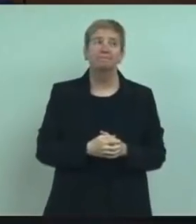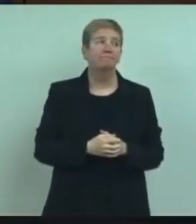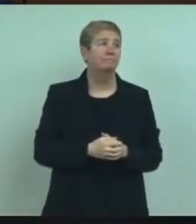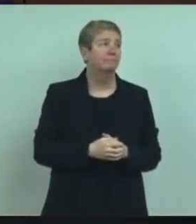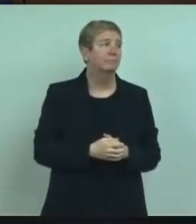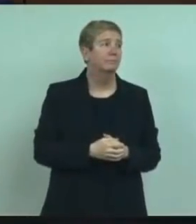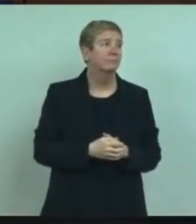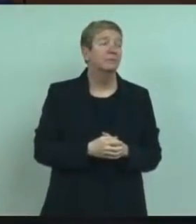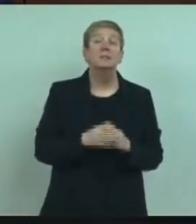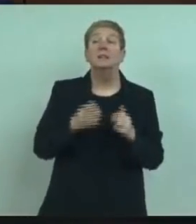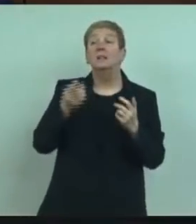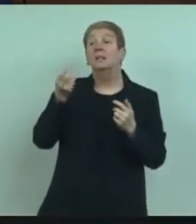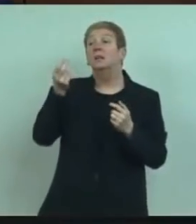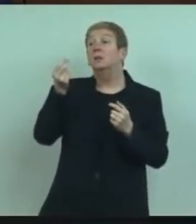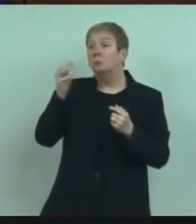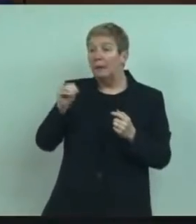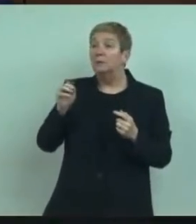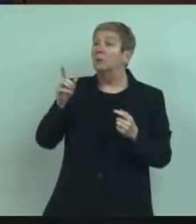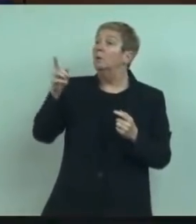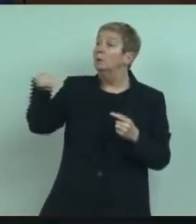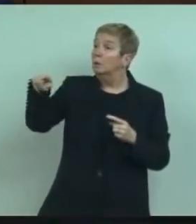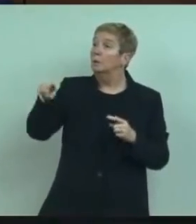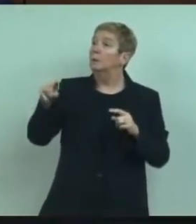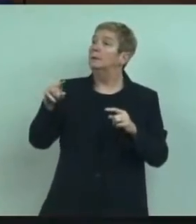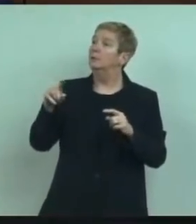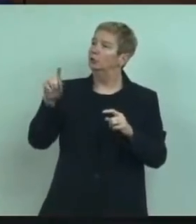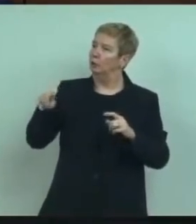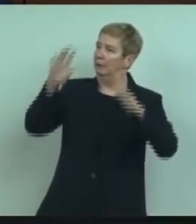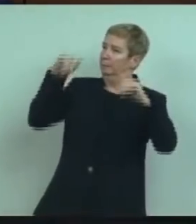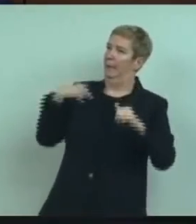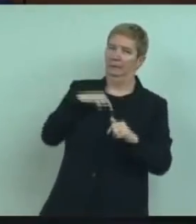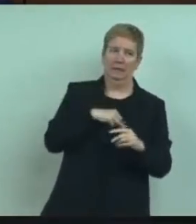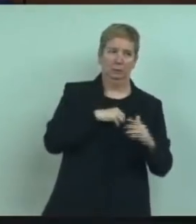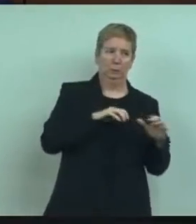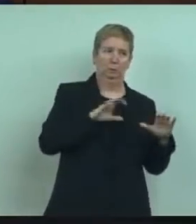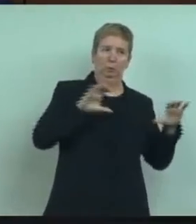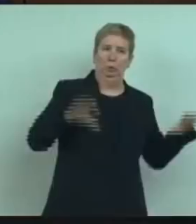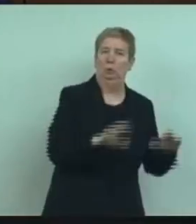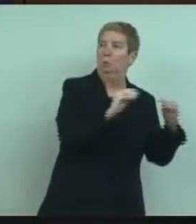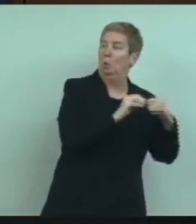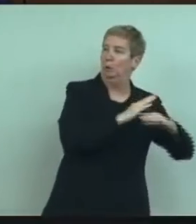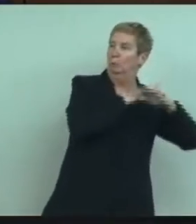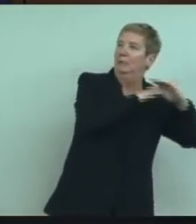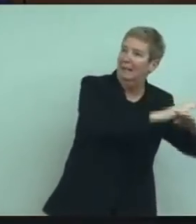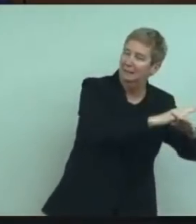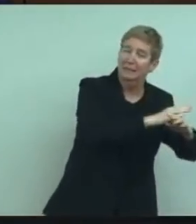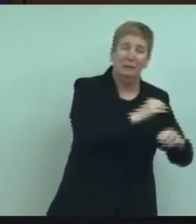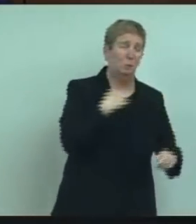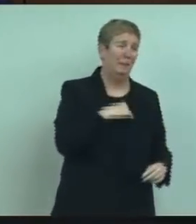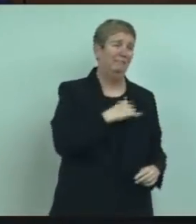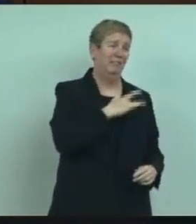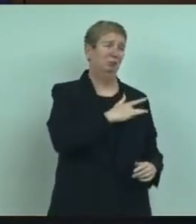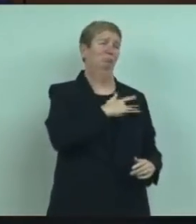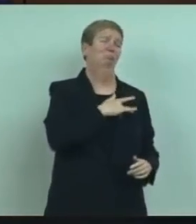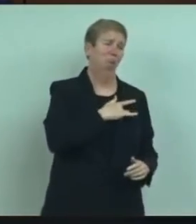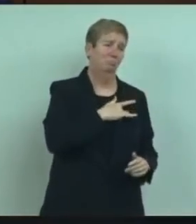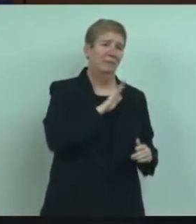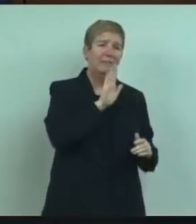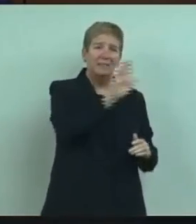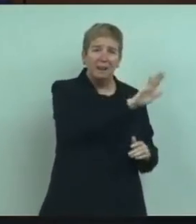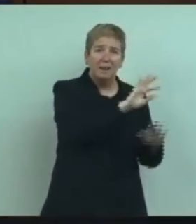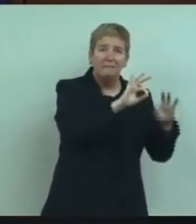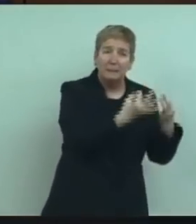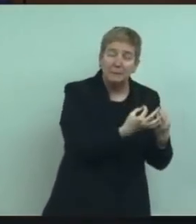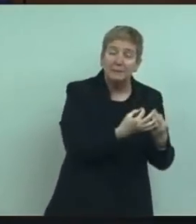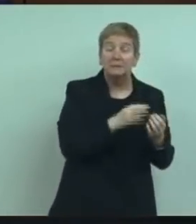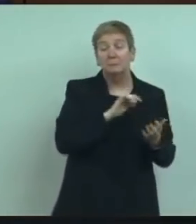New Mexico should expect us to do as much as we can, and again, our hearts go out to those families, but that's the situation that we have in Albuquerque.